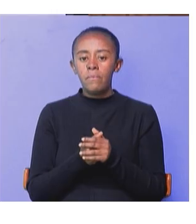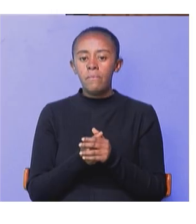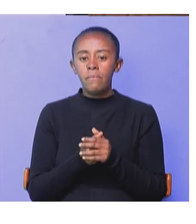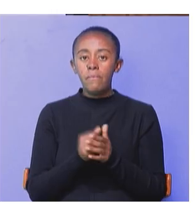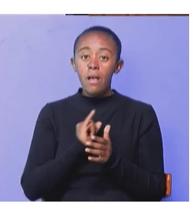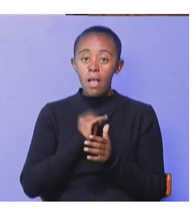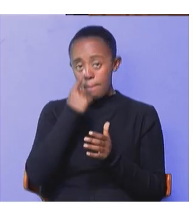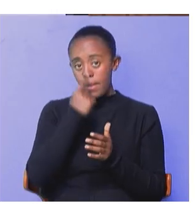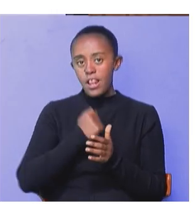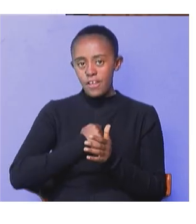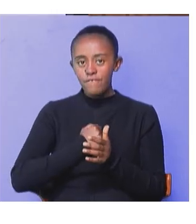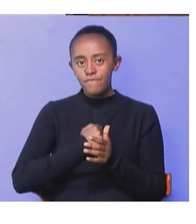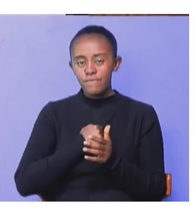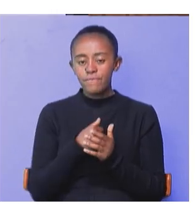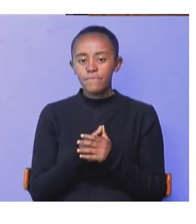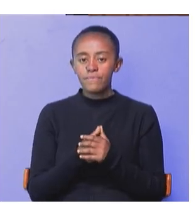I believe